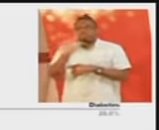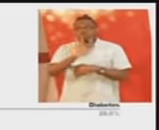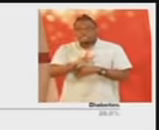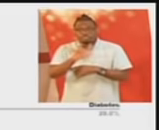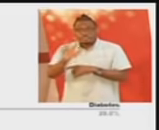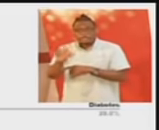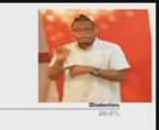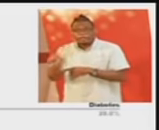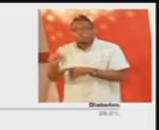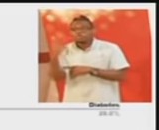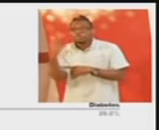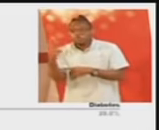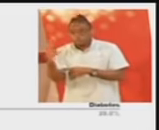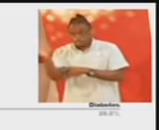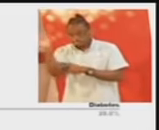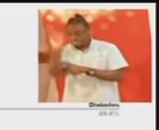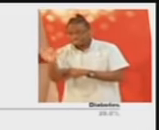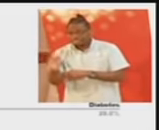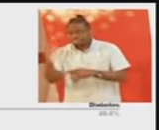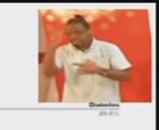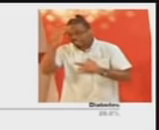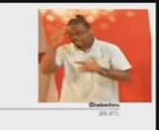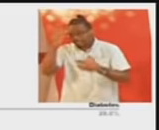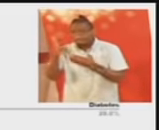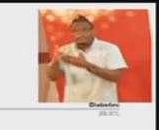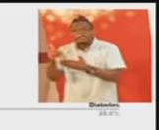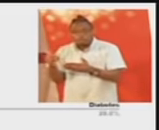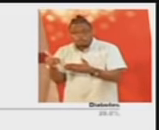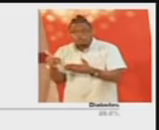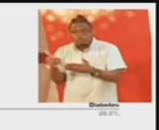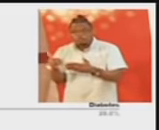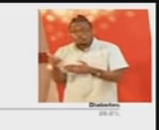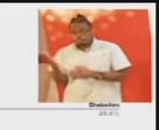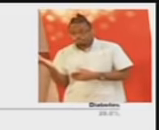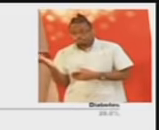of persons that have comorbidities, this is the way it is